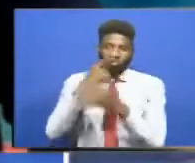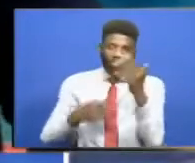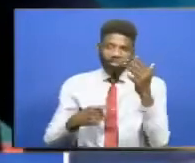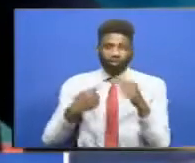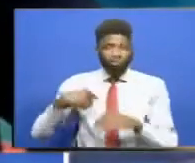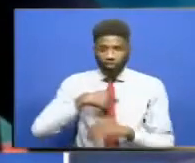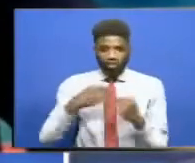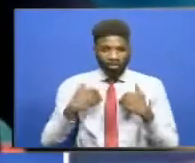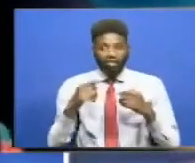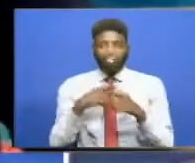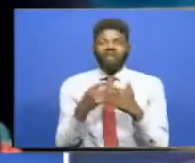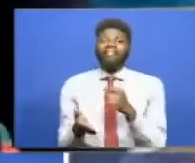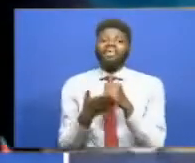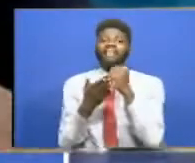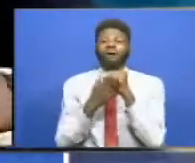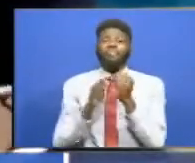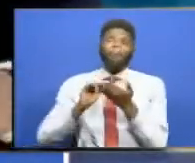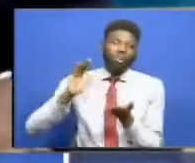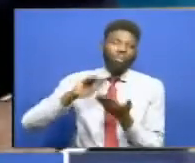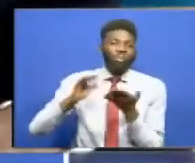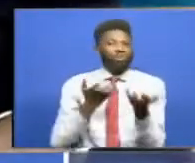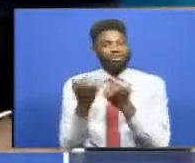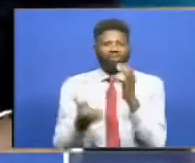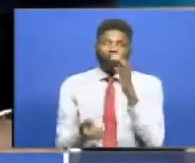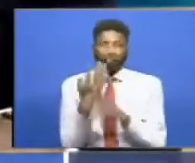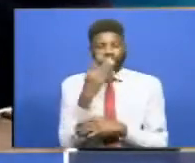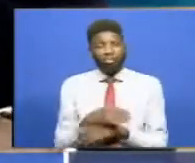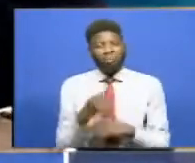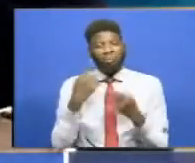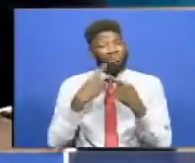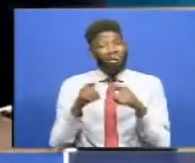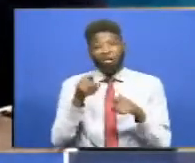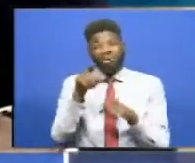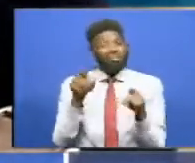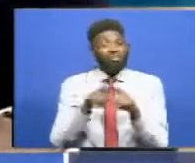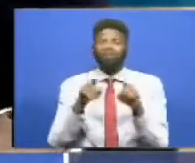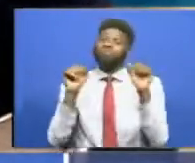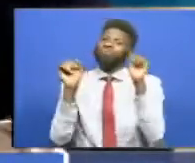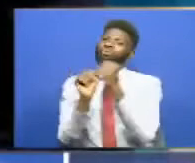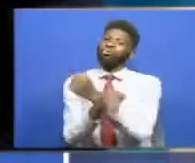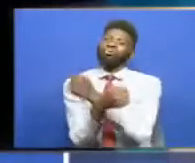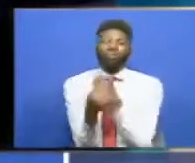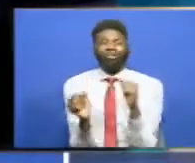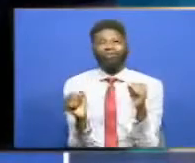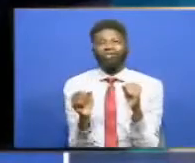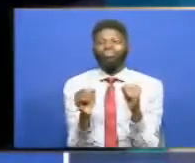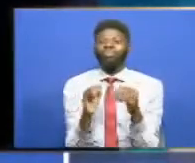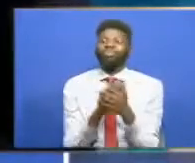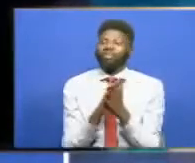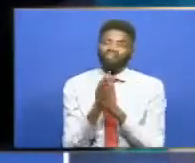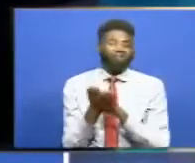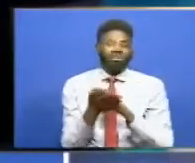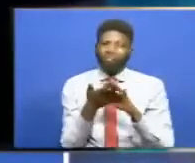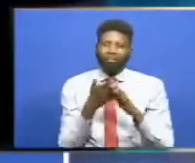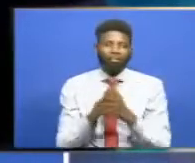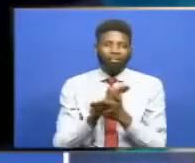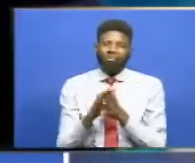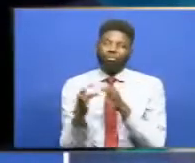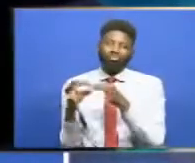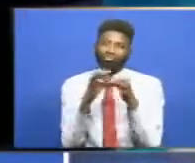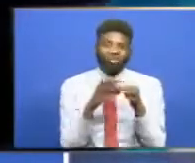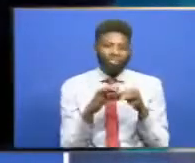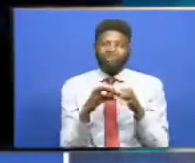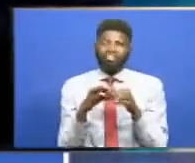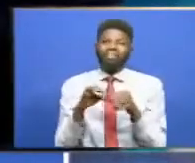more capital uh-huh. and growth, right? Uh-huh. And that is not possible without unity yeah.